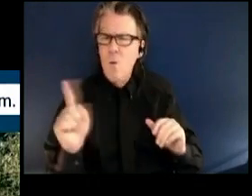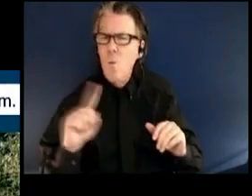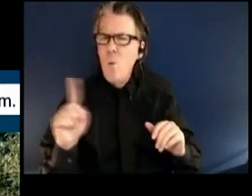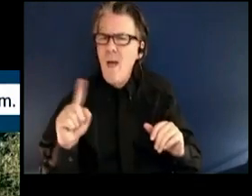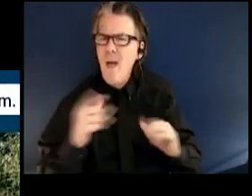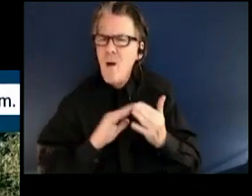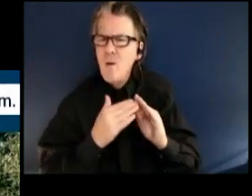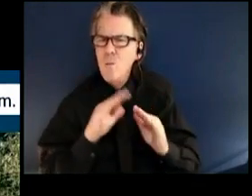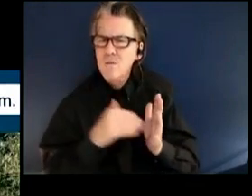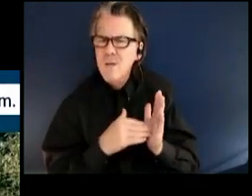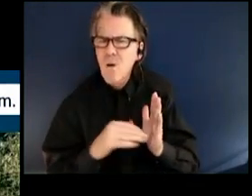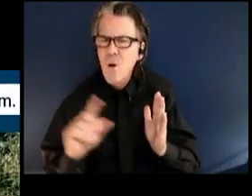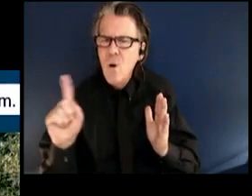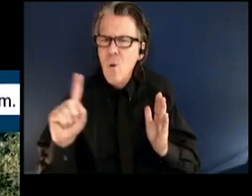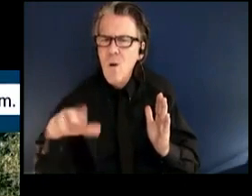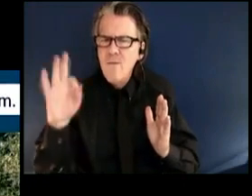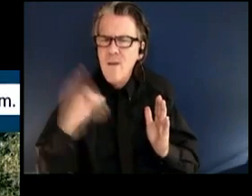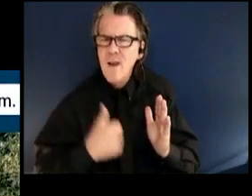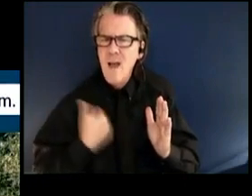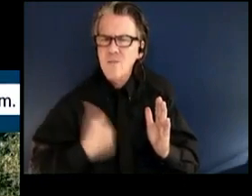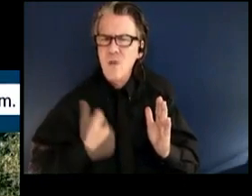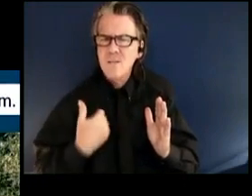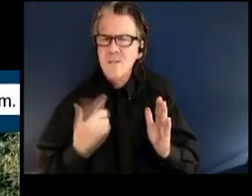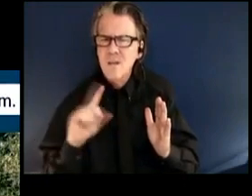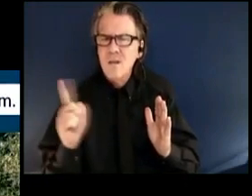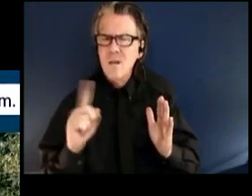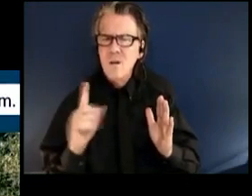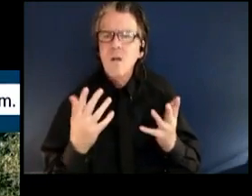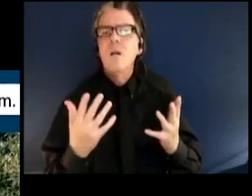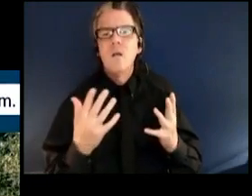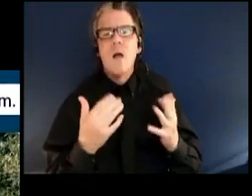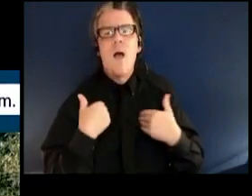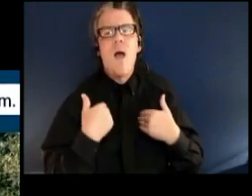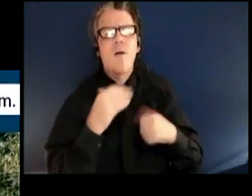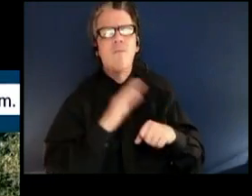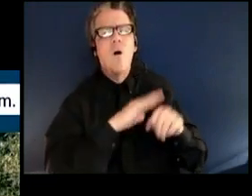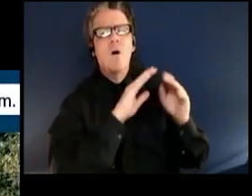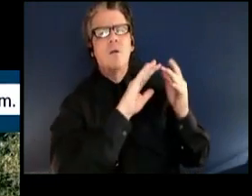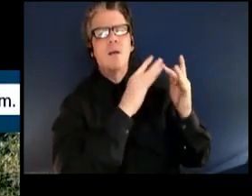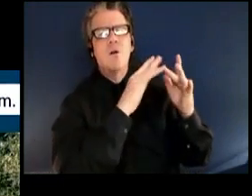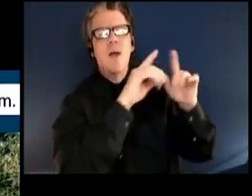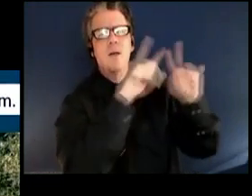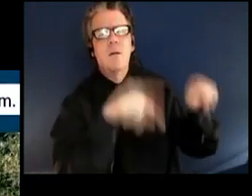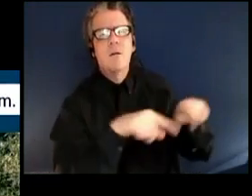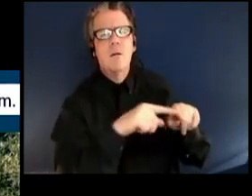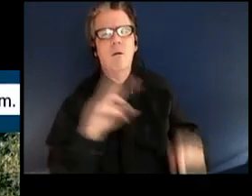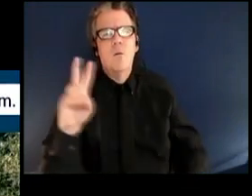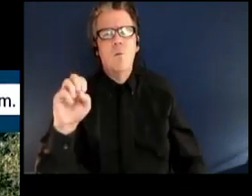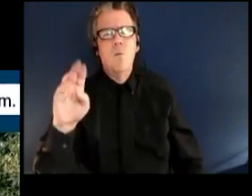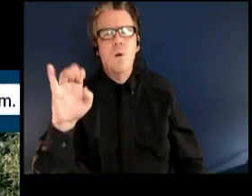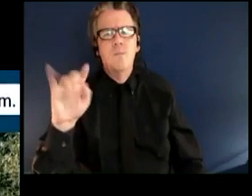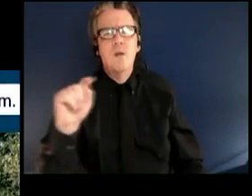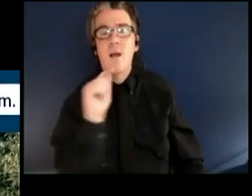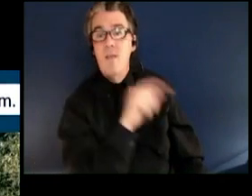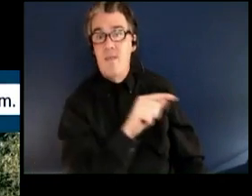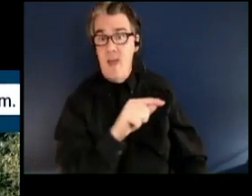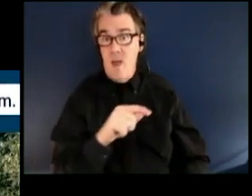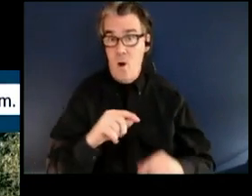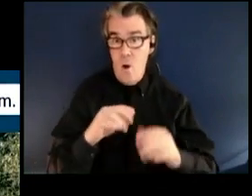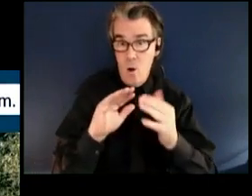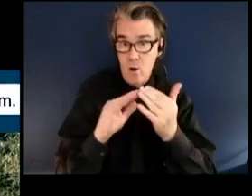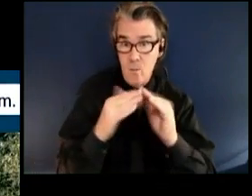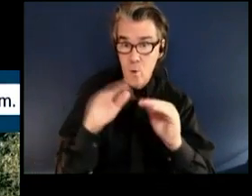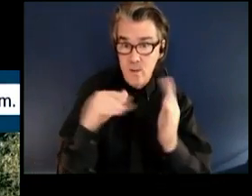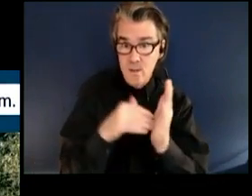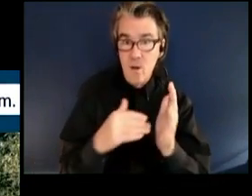open. Now, these community resource centers have ADA accessible restrooms, charging for medical and personal devices.